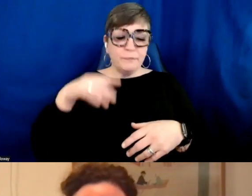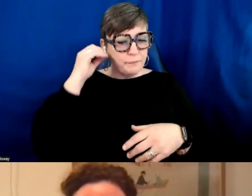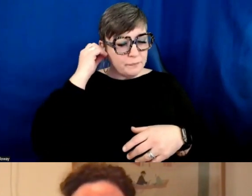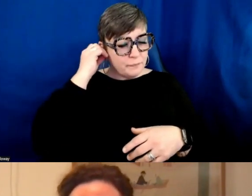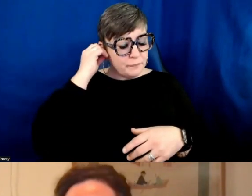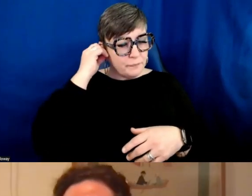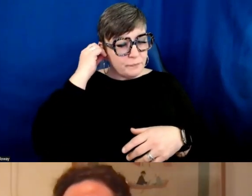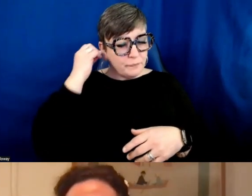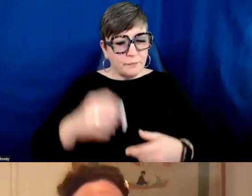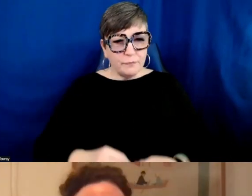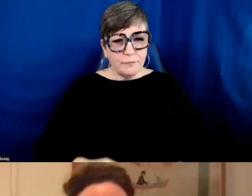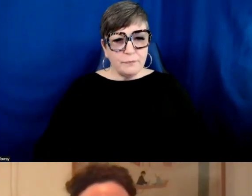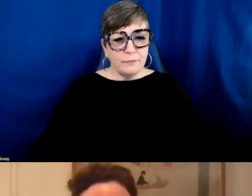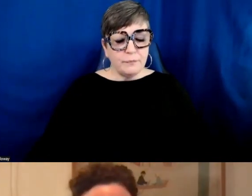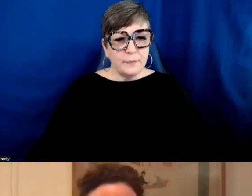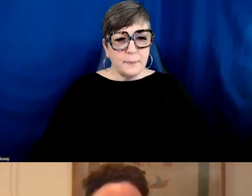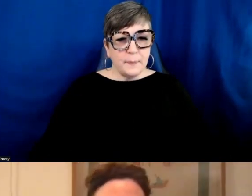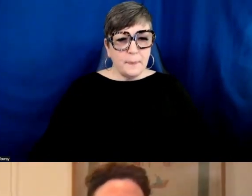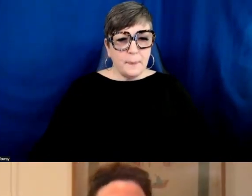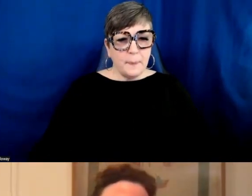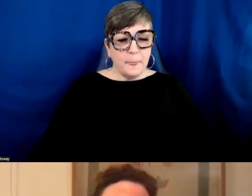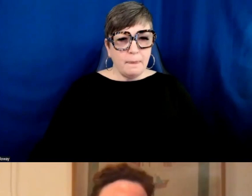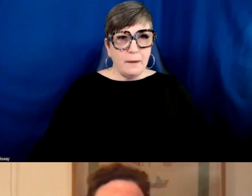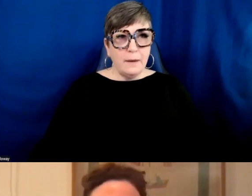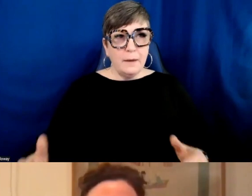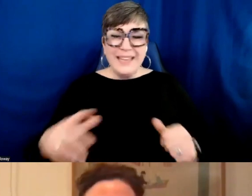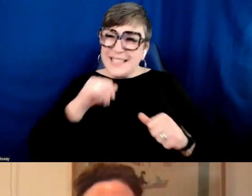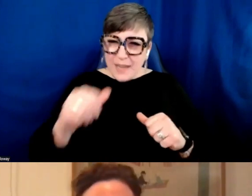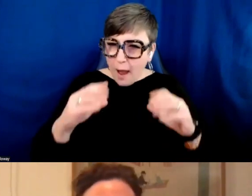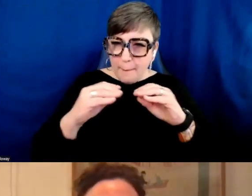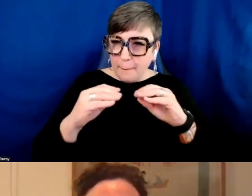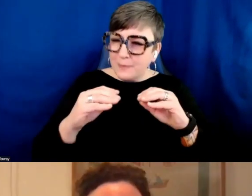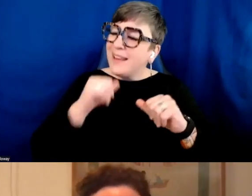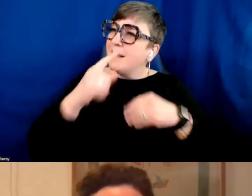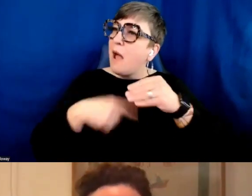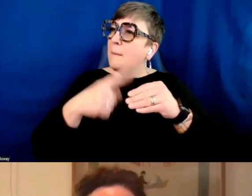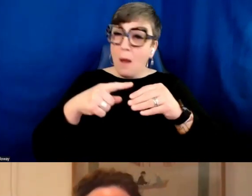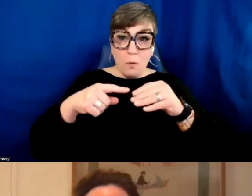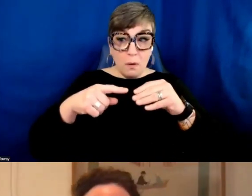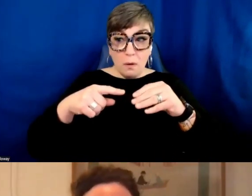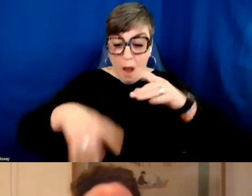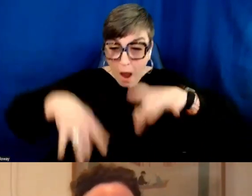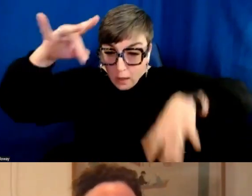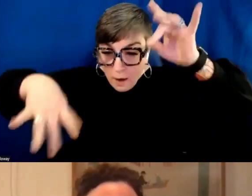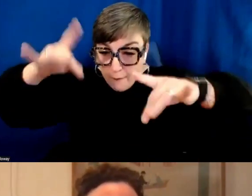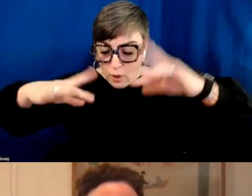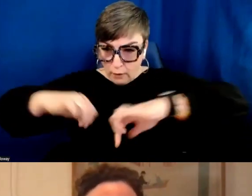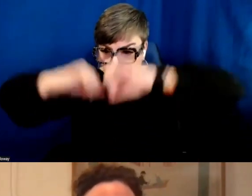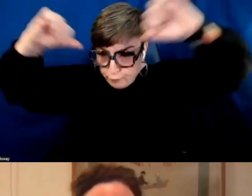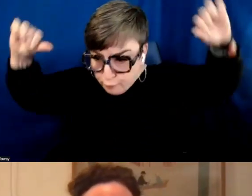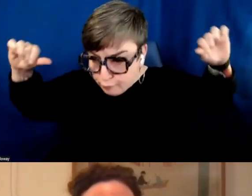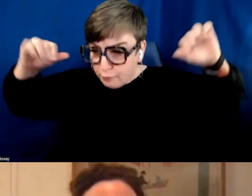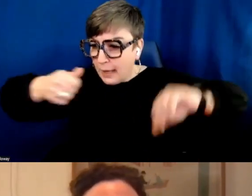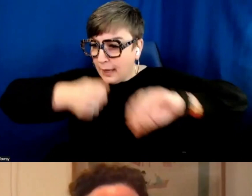you know, of uncovering a hidden disability than telling an accurate story about a disability that's been like